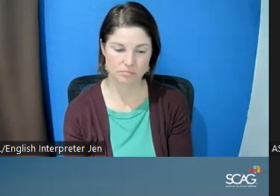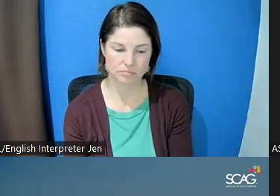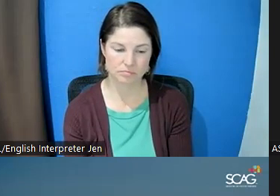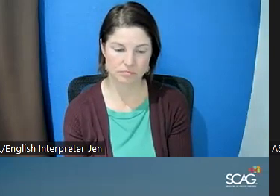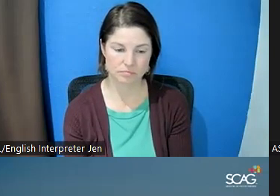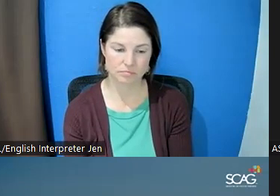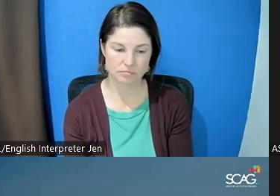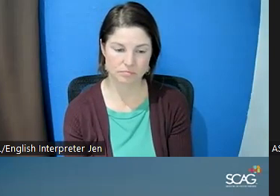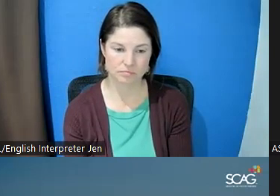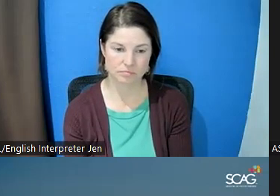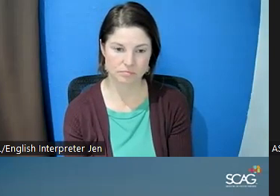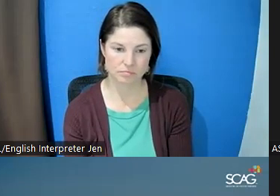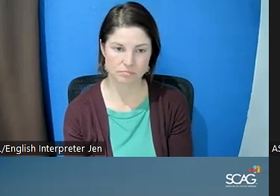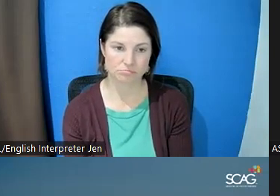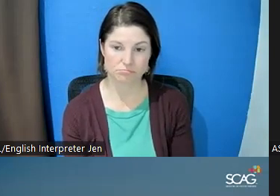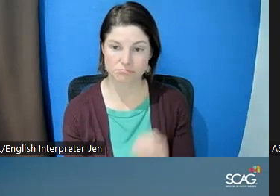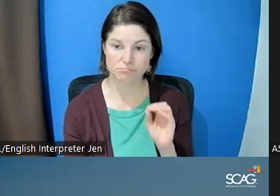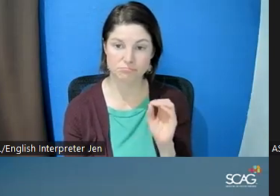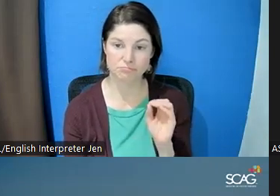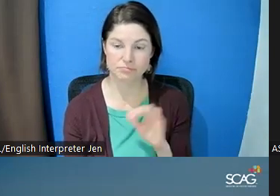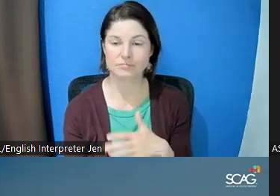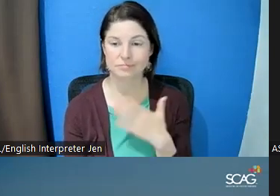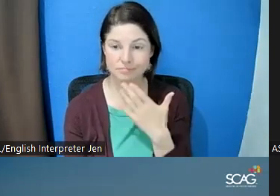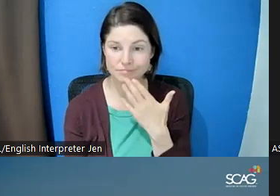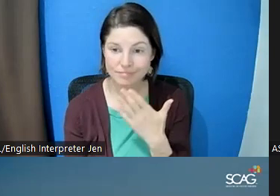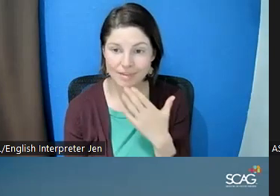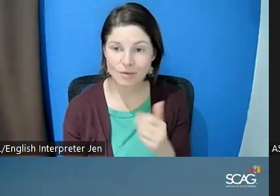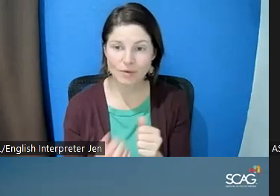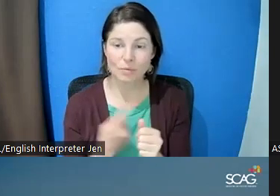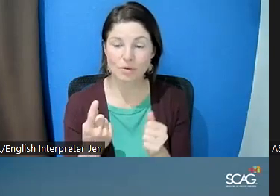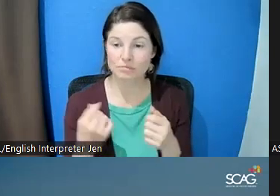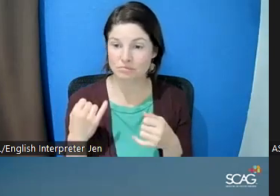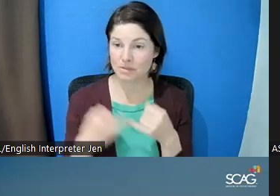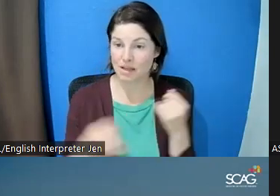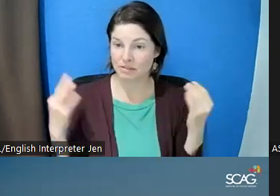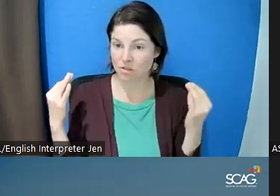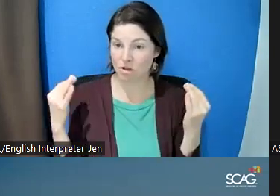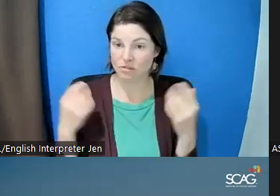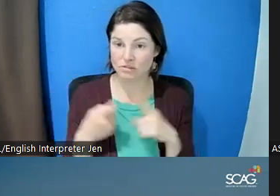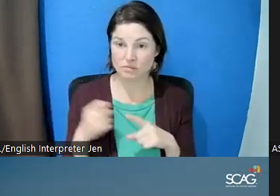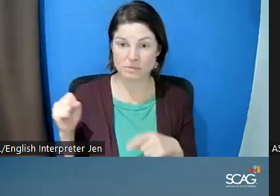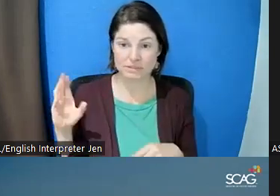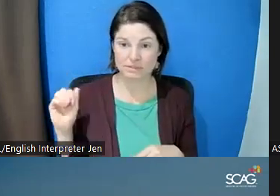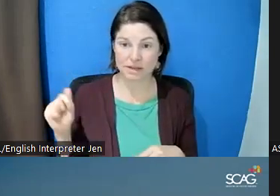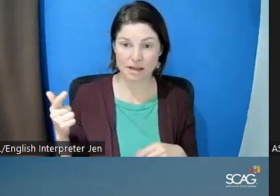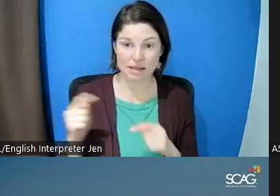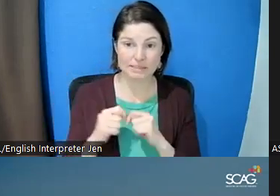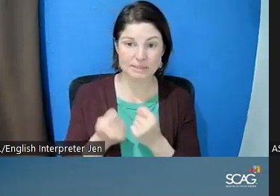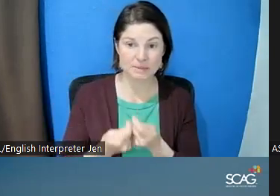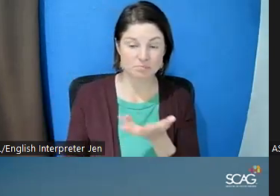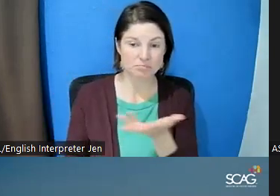Great. Thank you, everyone. Any last thoughts from SCAG team members